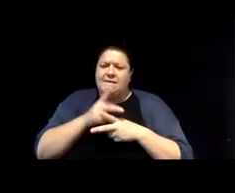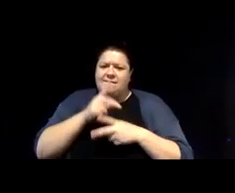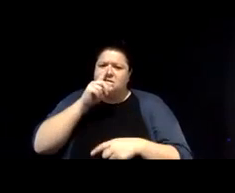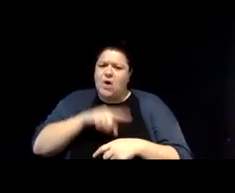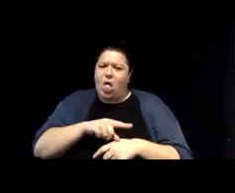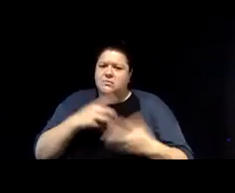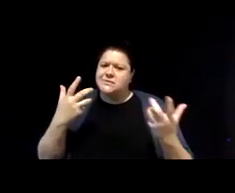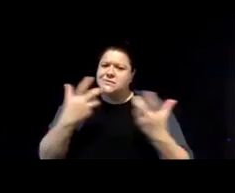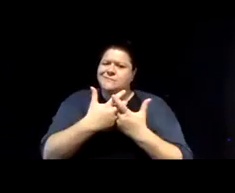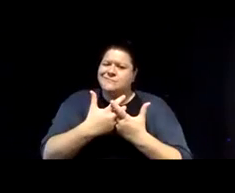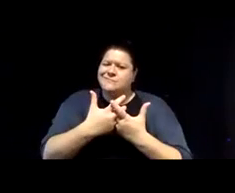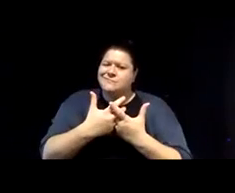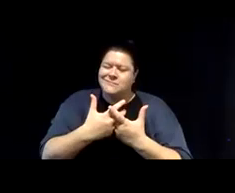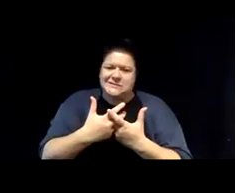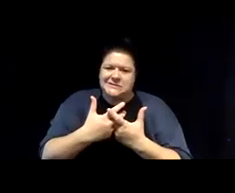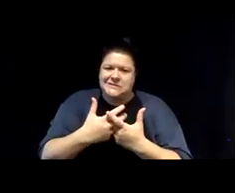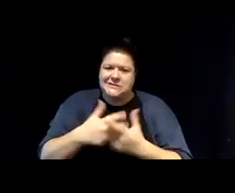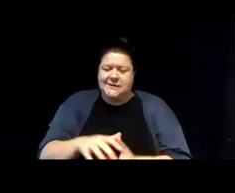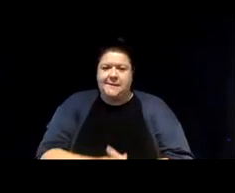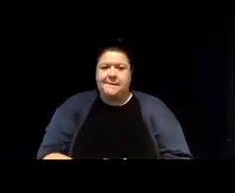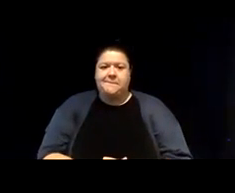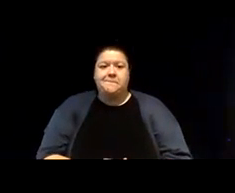cognates. Another one